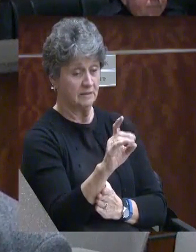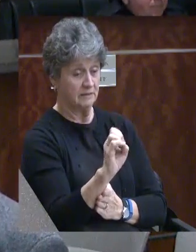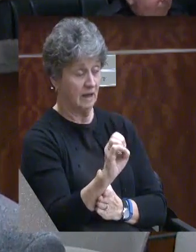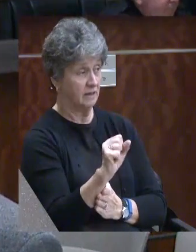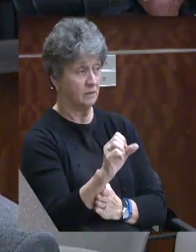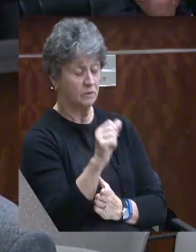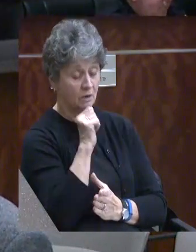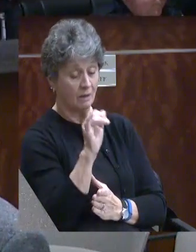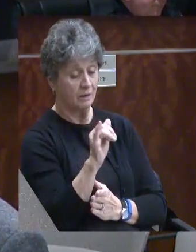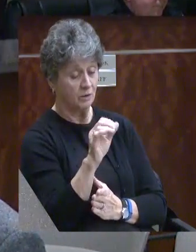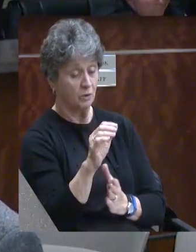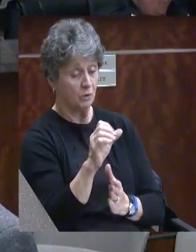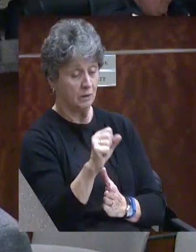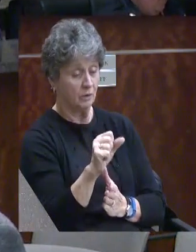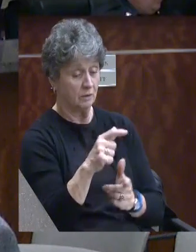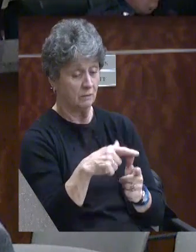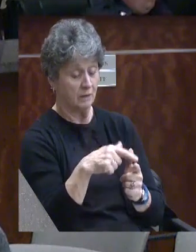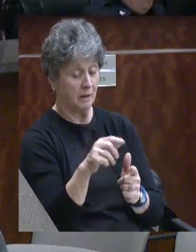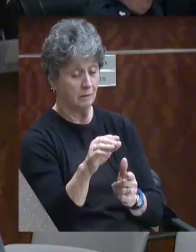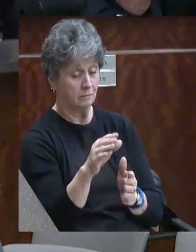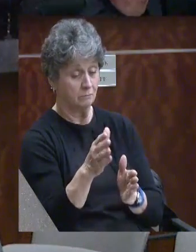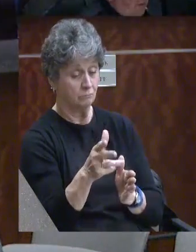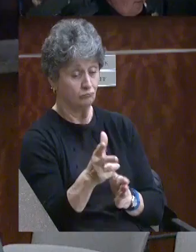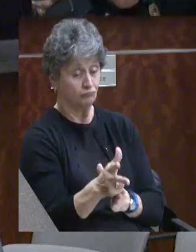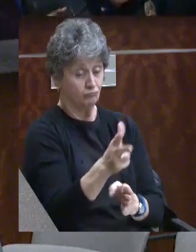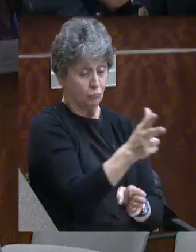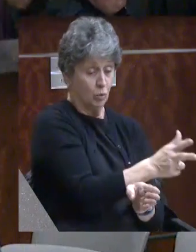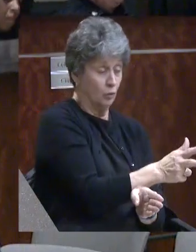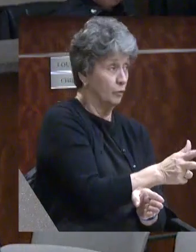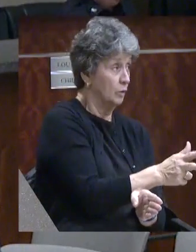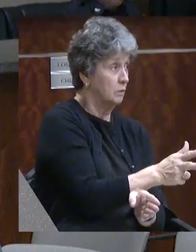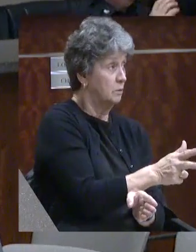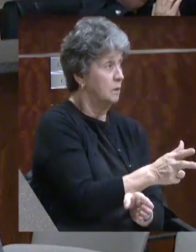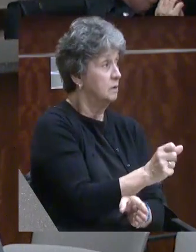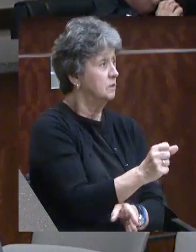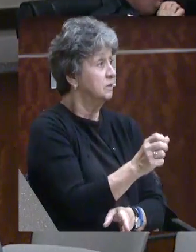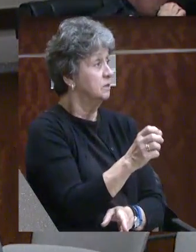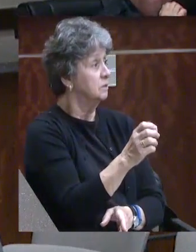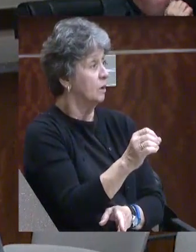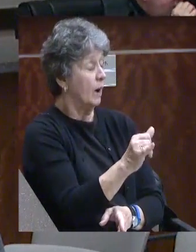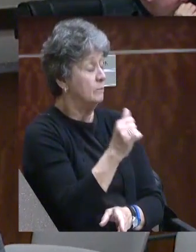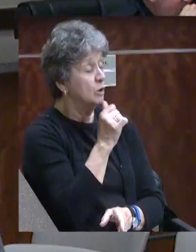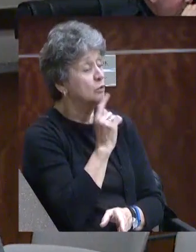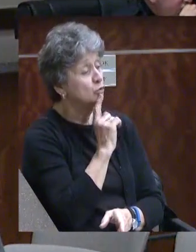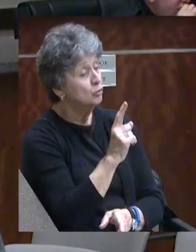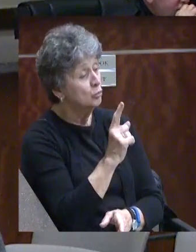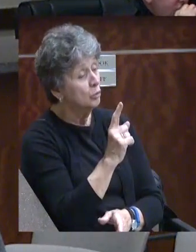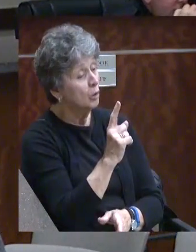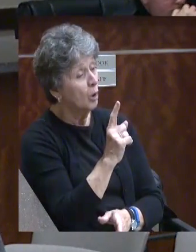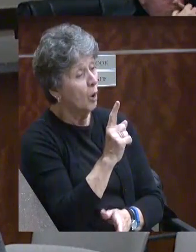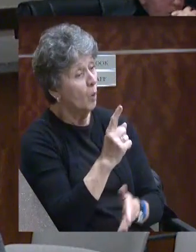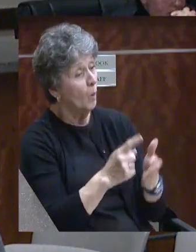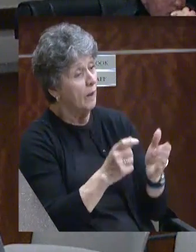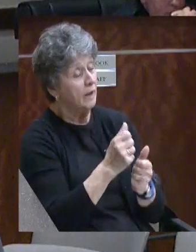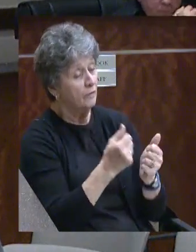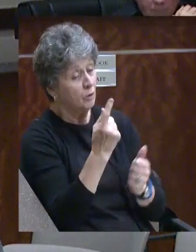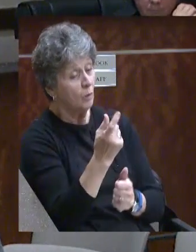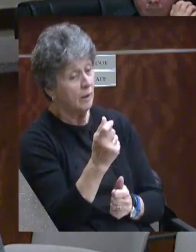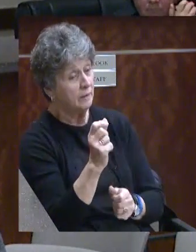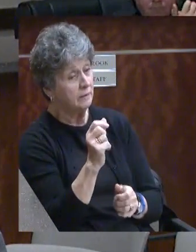your car across the street. So I'm not sure what everybody in that end of town would